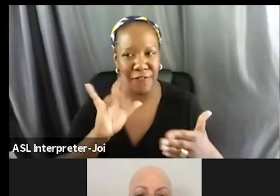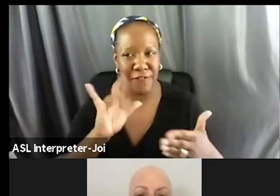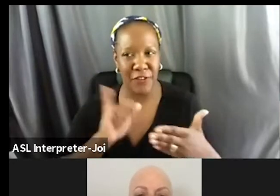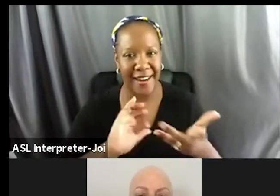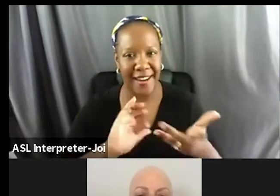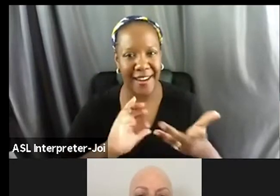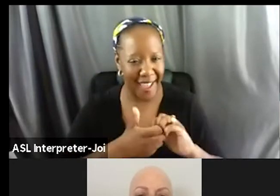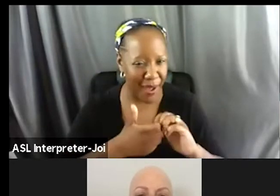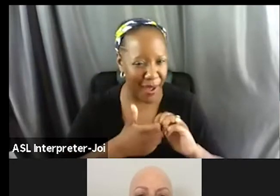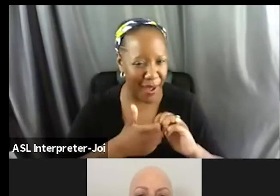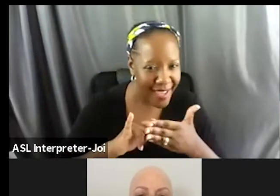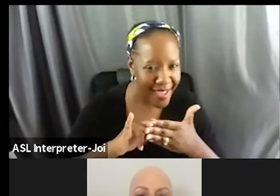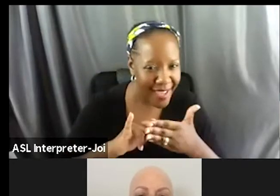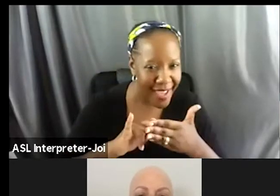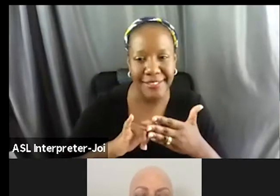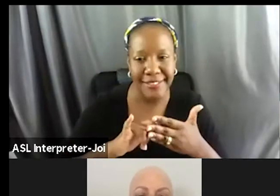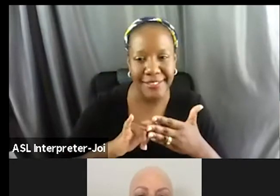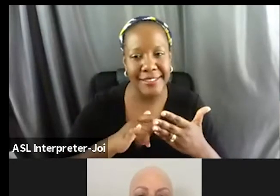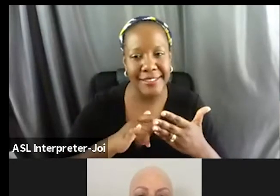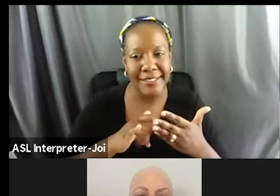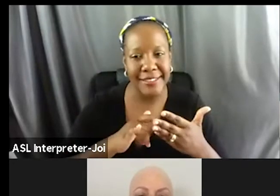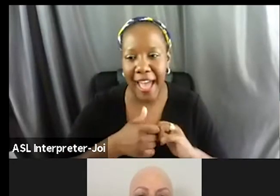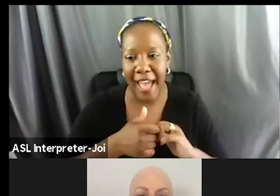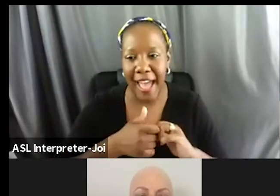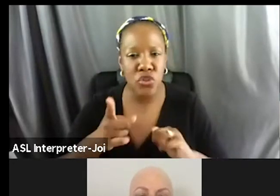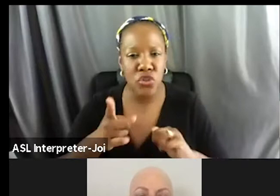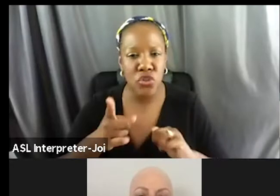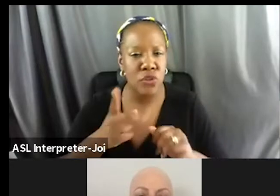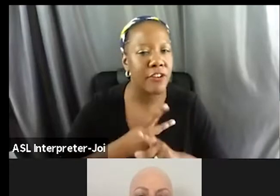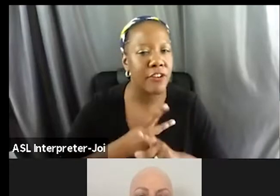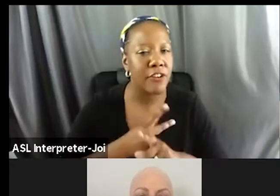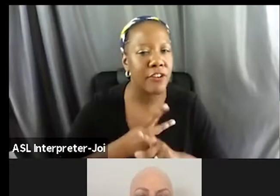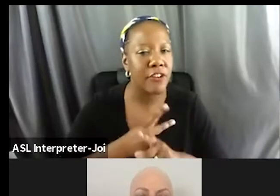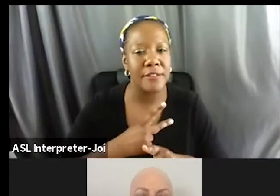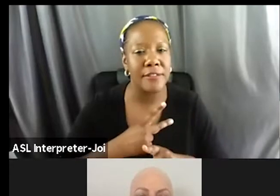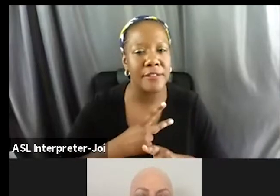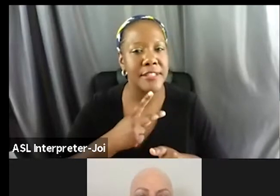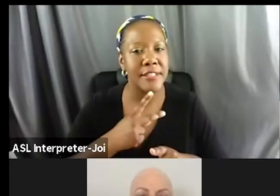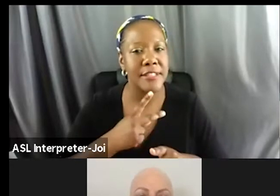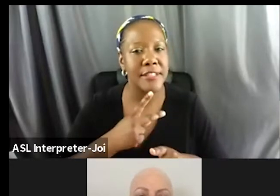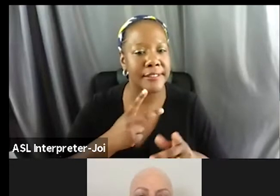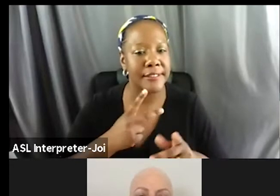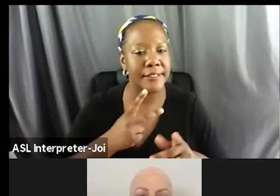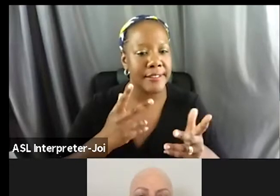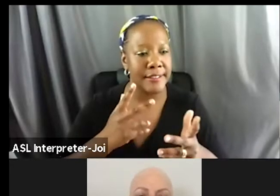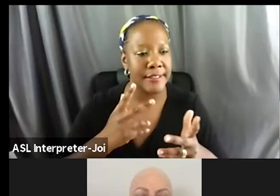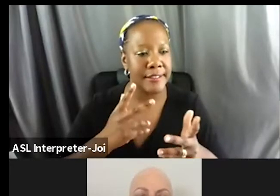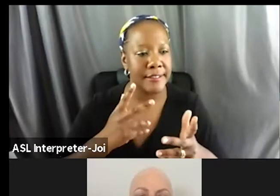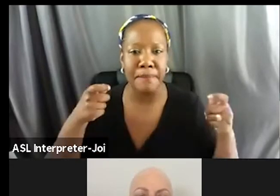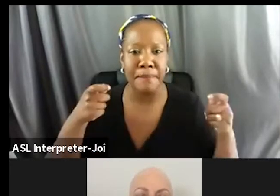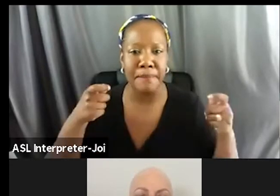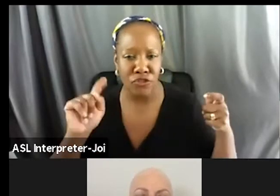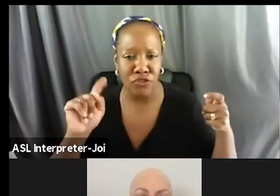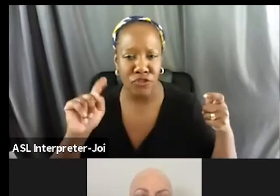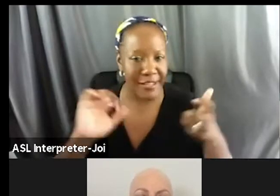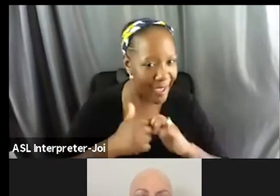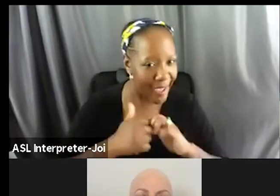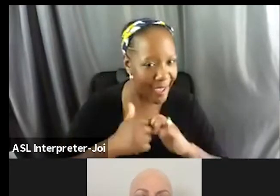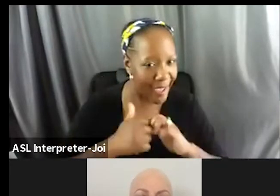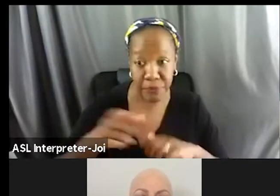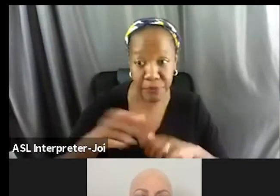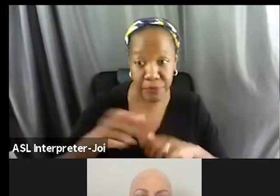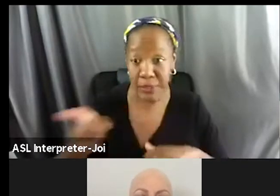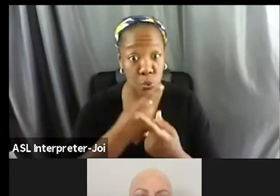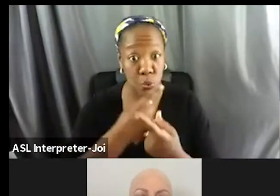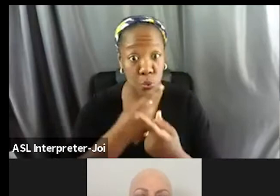that maybe how did you kind of figure out how did you want to figure out how you wanted to manage that? I mean, did you tell people